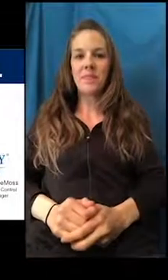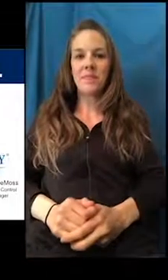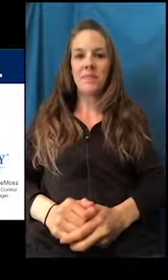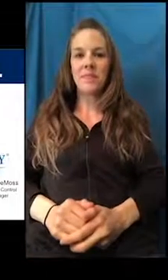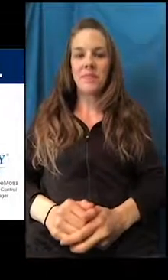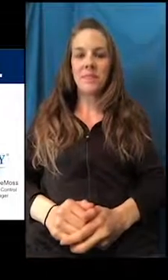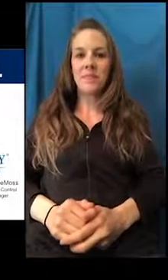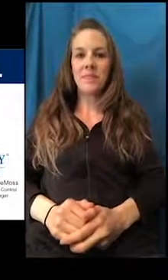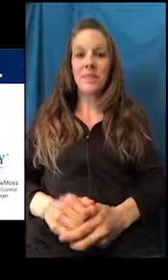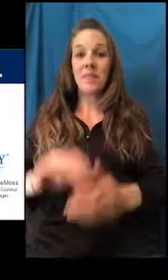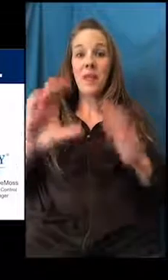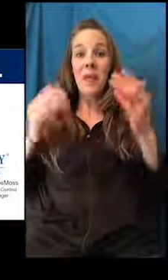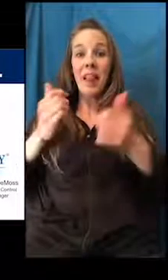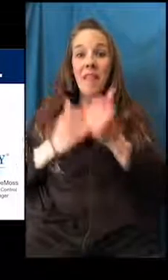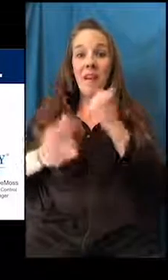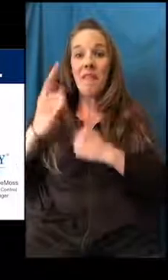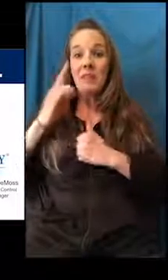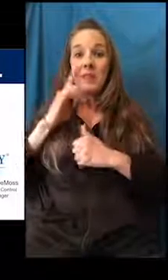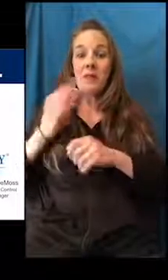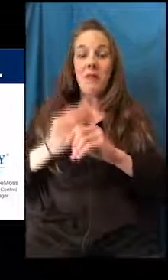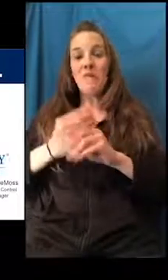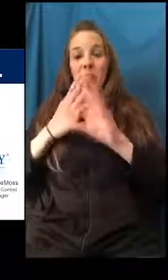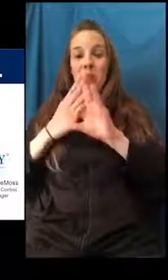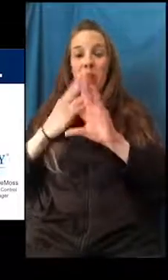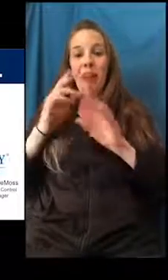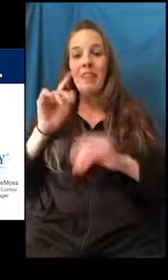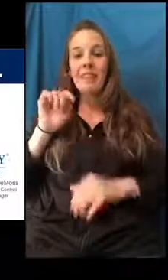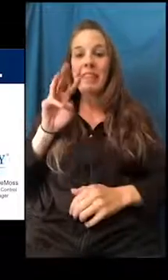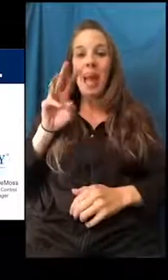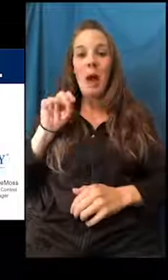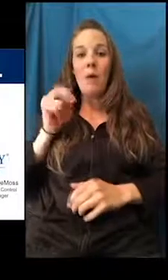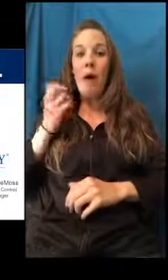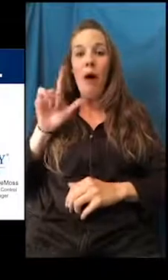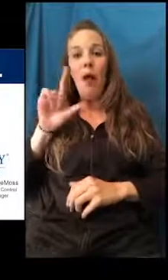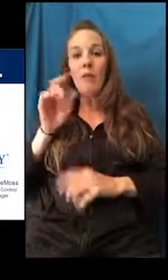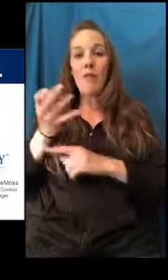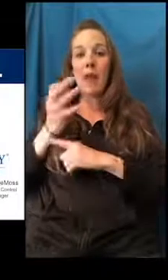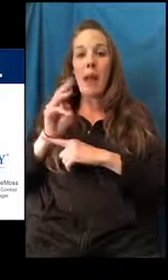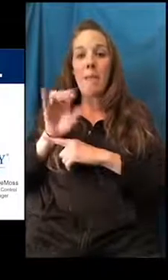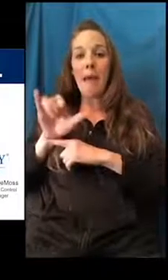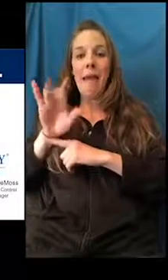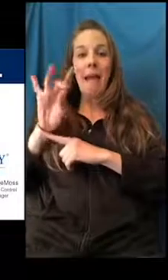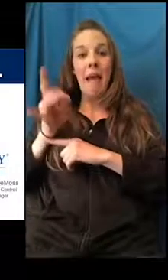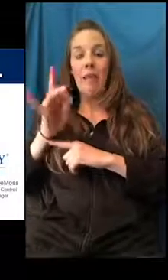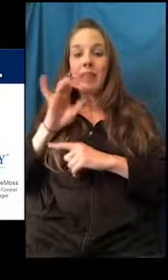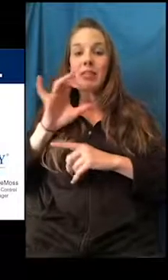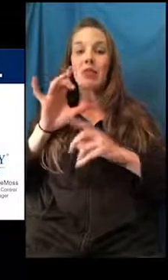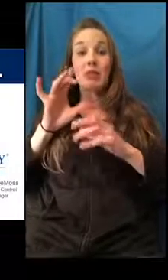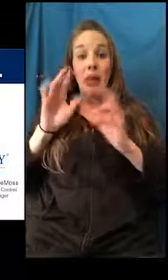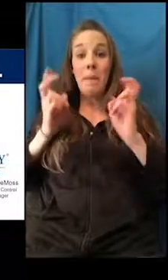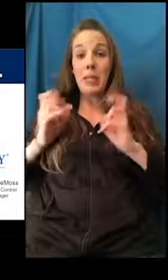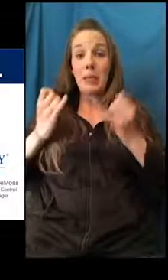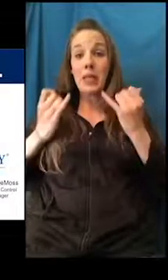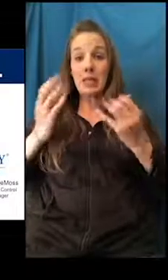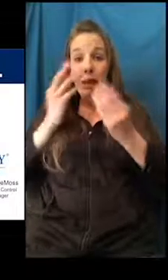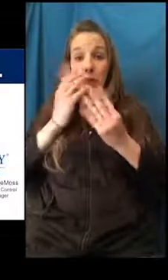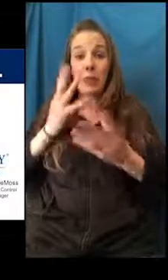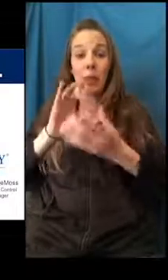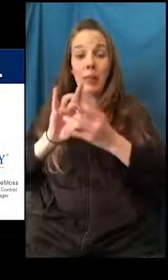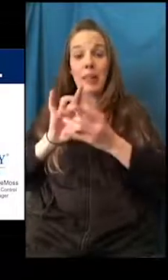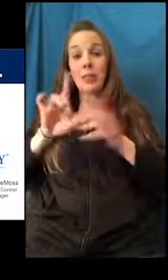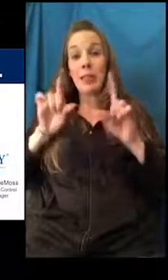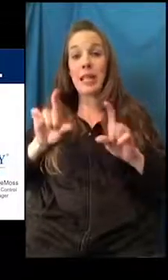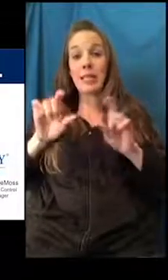Welcome everyone to our virtual town hall for Friday, May 8th. Our topic today is information on COVID-19 testing. We